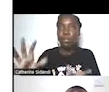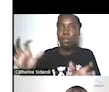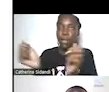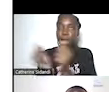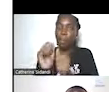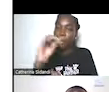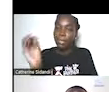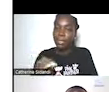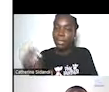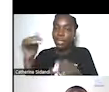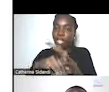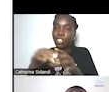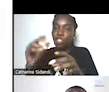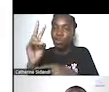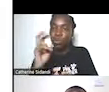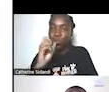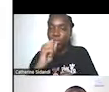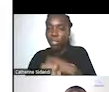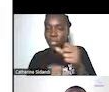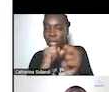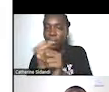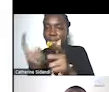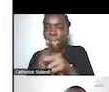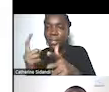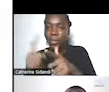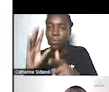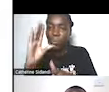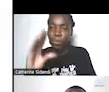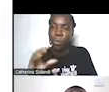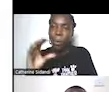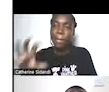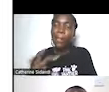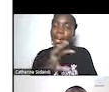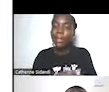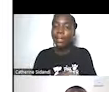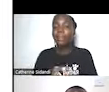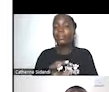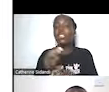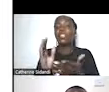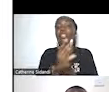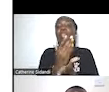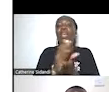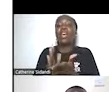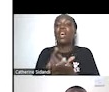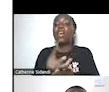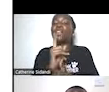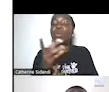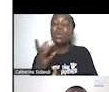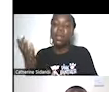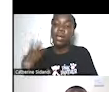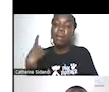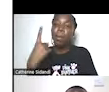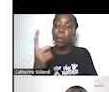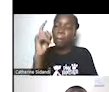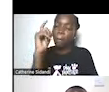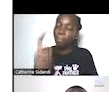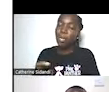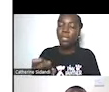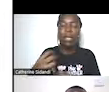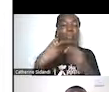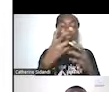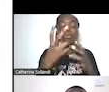what do we do to increase our market share? So one of it could be, one, we need to do road shows. That could be one